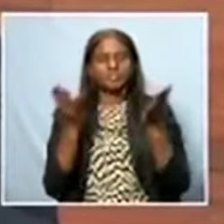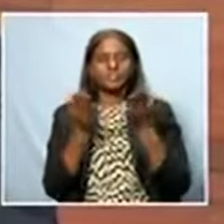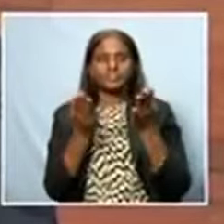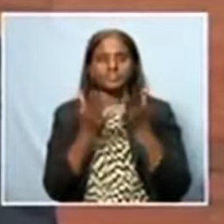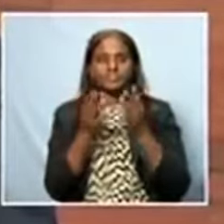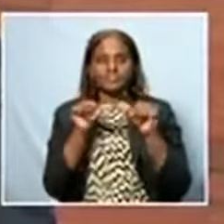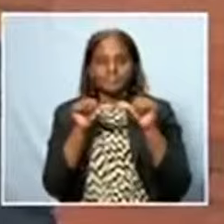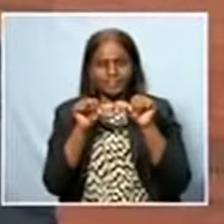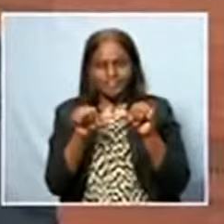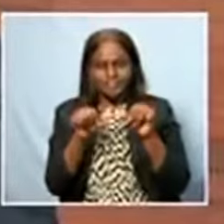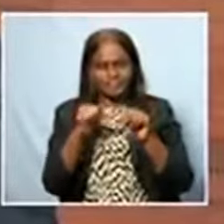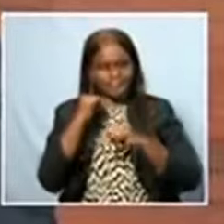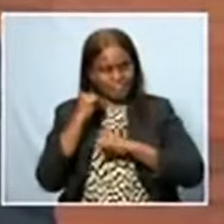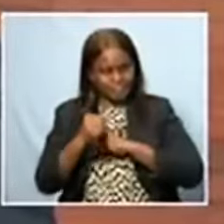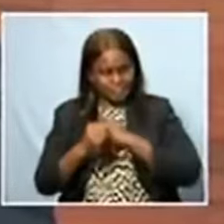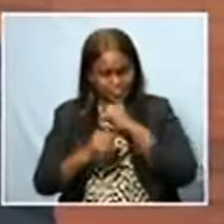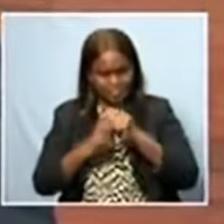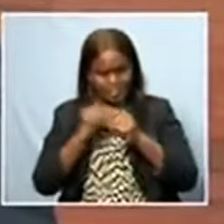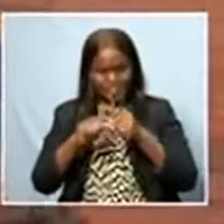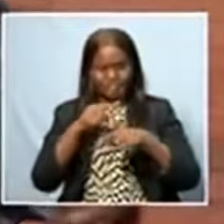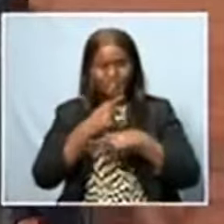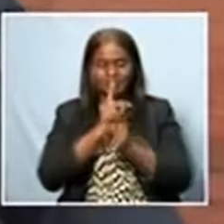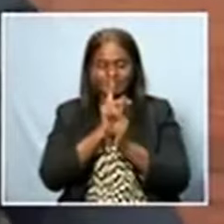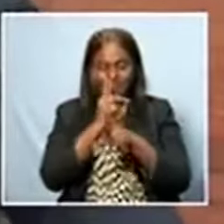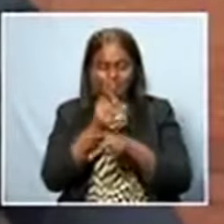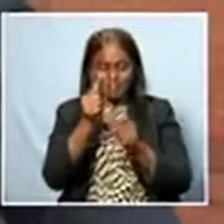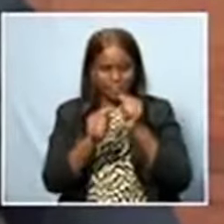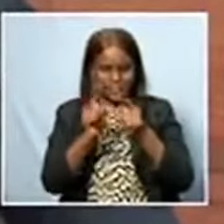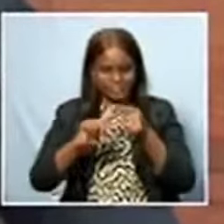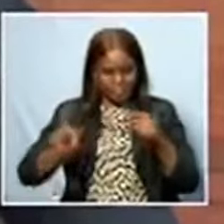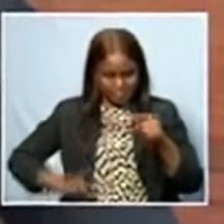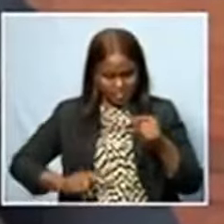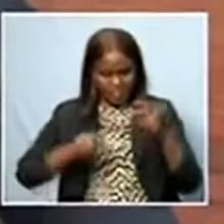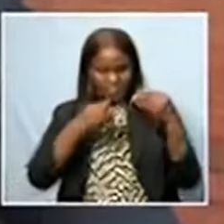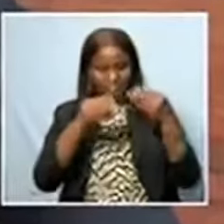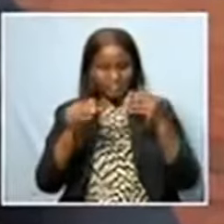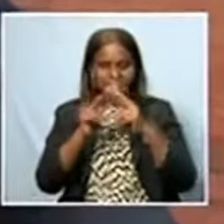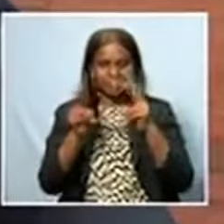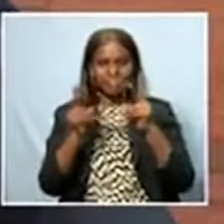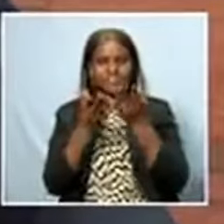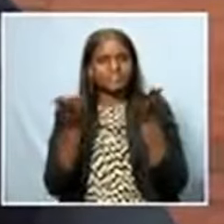are still struggling to produce milk to satisfy the market. So